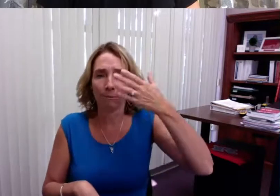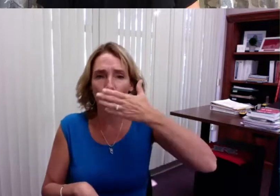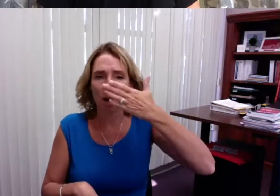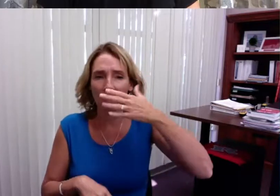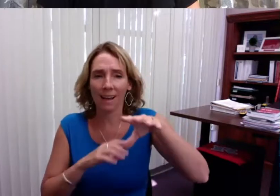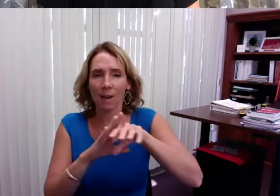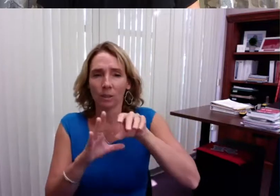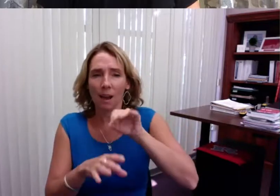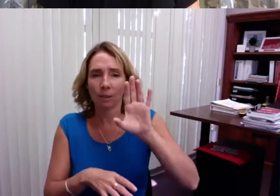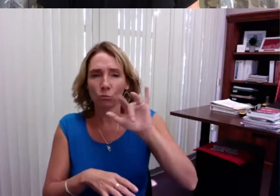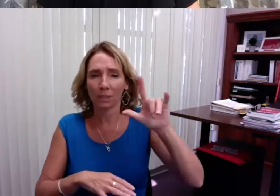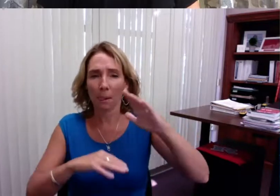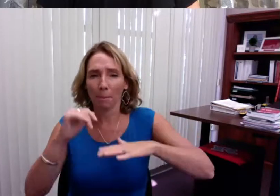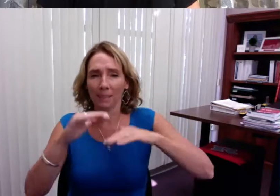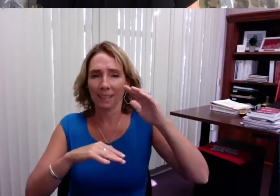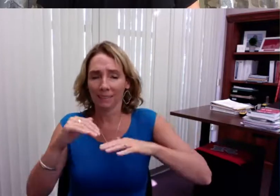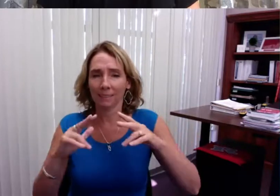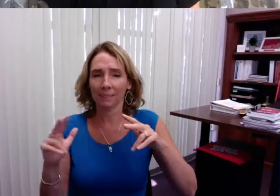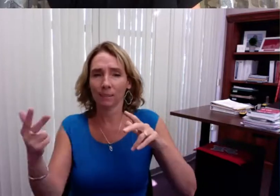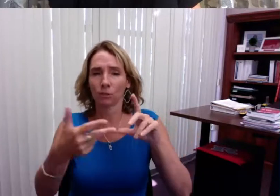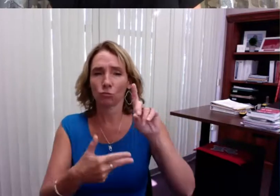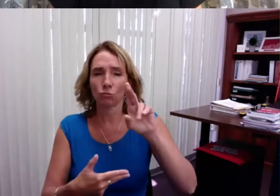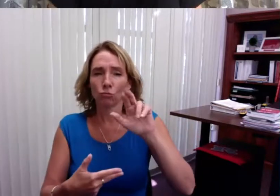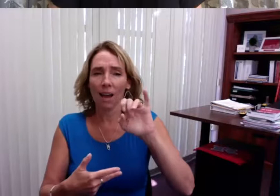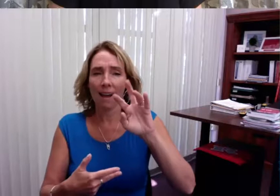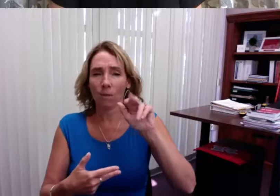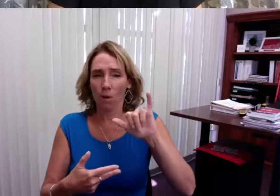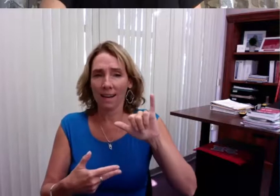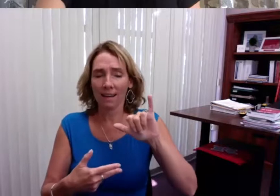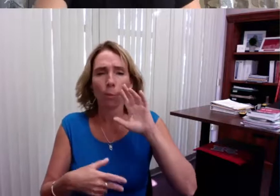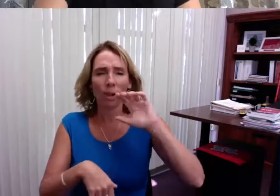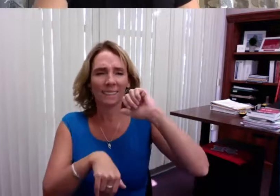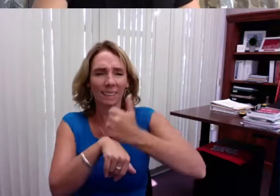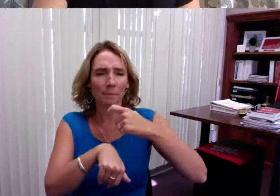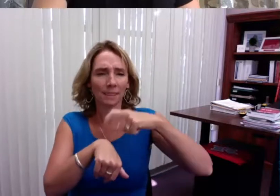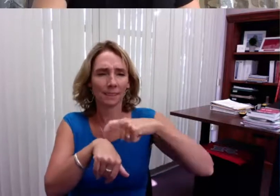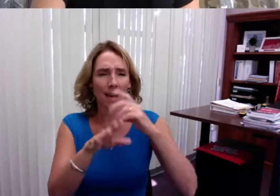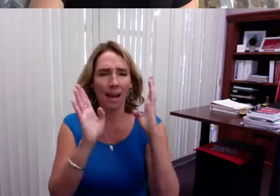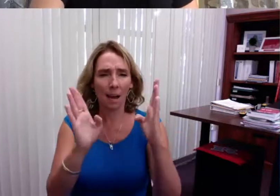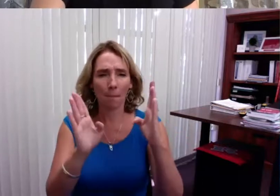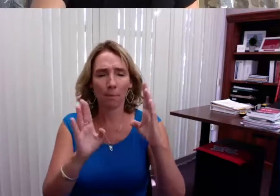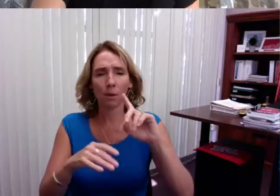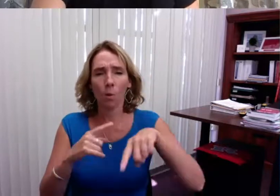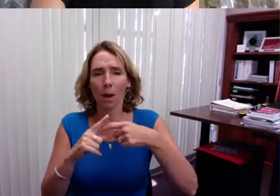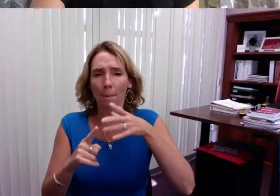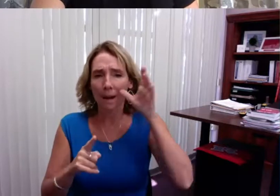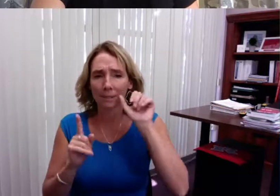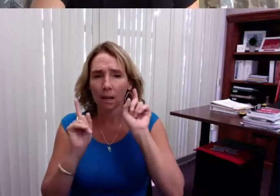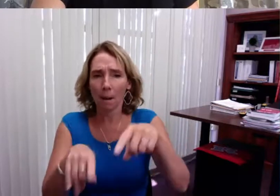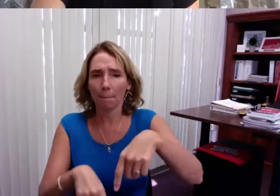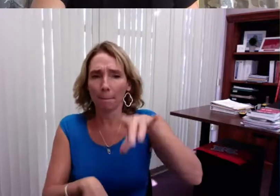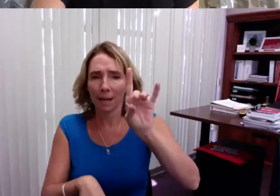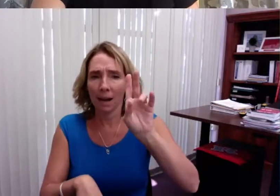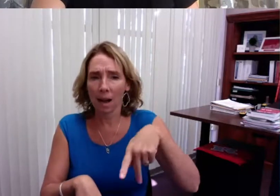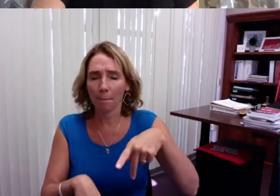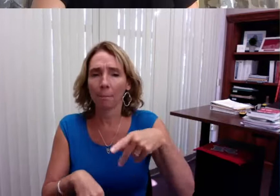when we receive them, you'll pick them up at the front. So we're right in front of the Brill building. We'll have a specific time